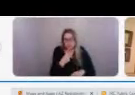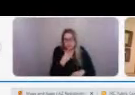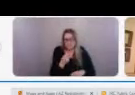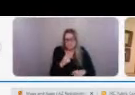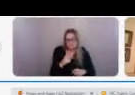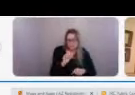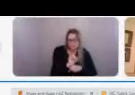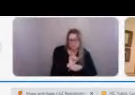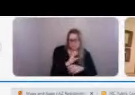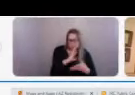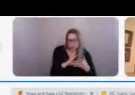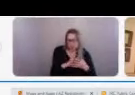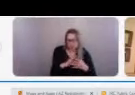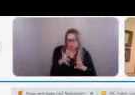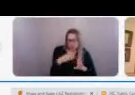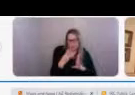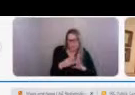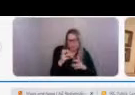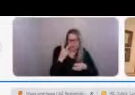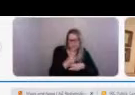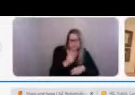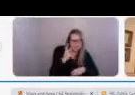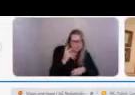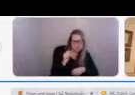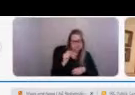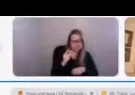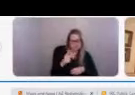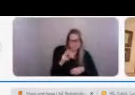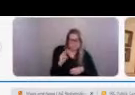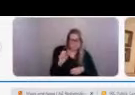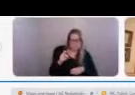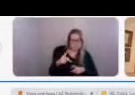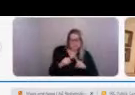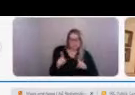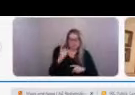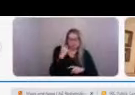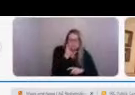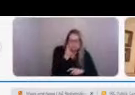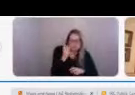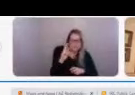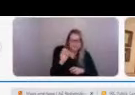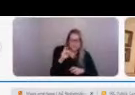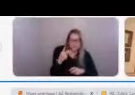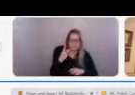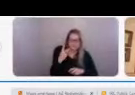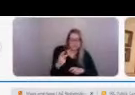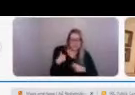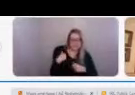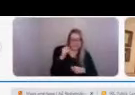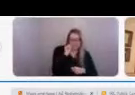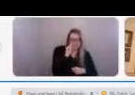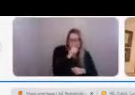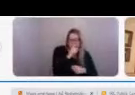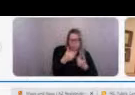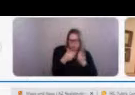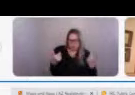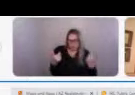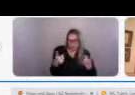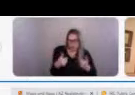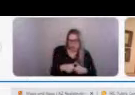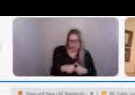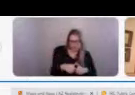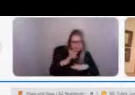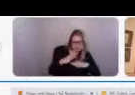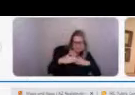schedule it's hard for me to keep up with some of the maps but one of the most recent maps i saw had scottsdale broken up into at